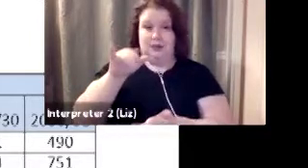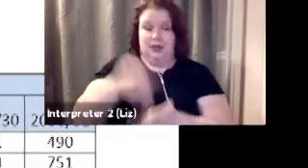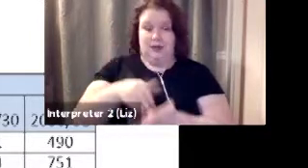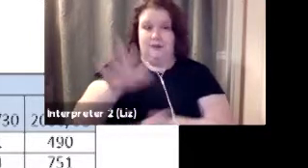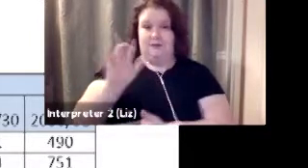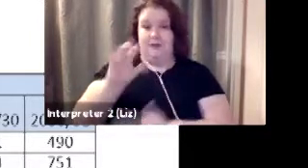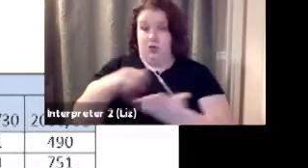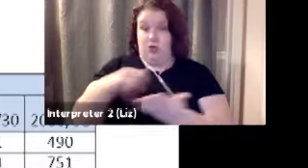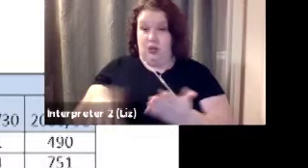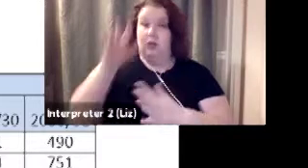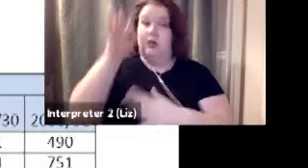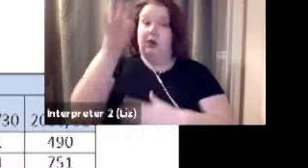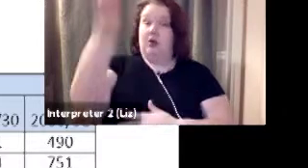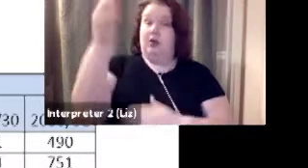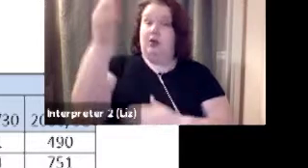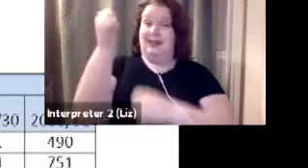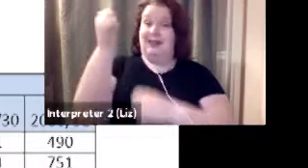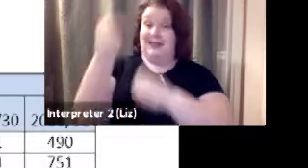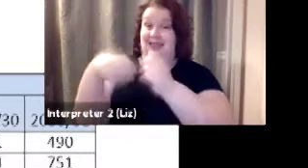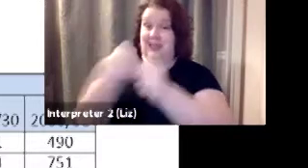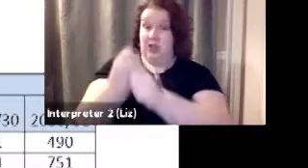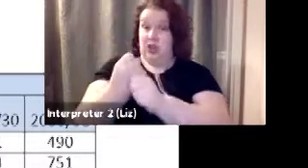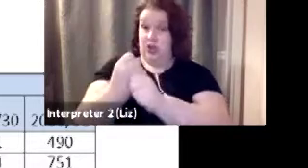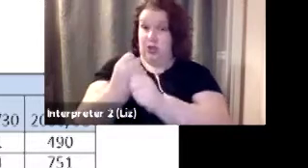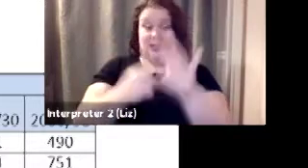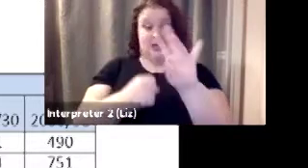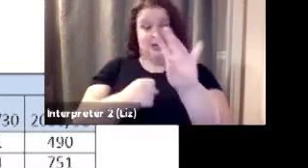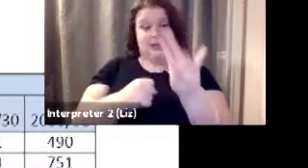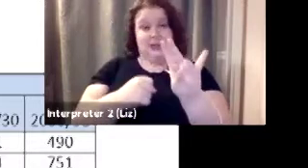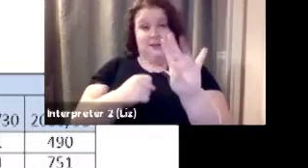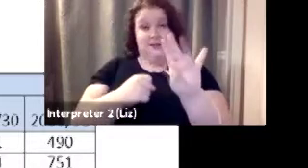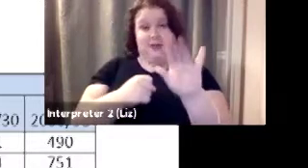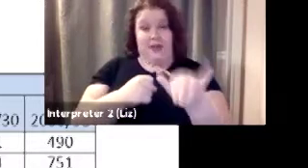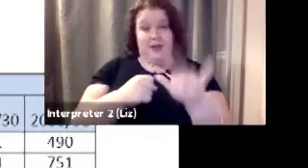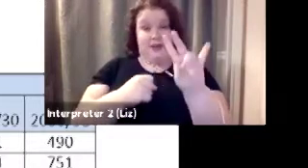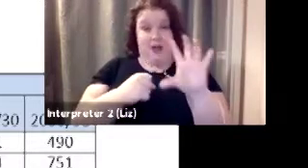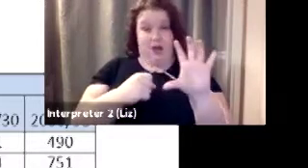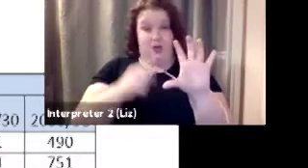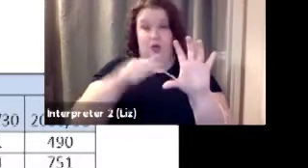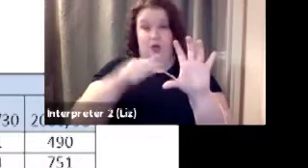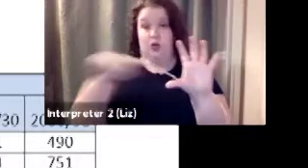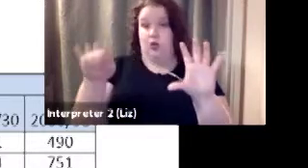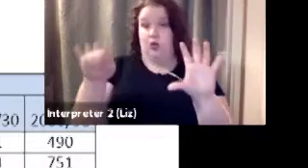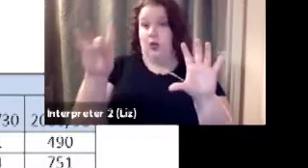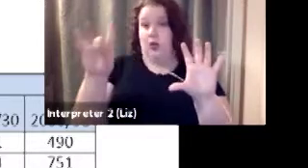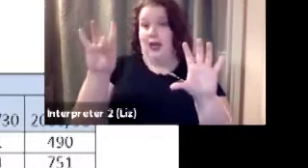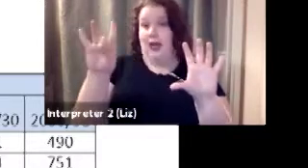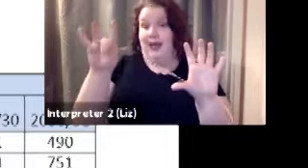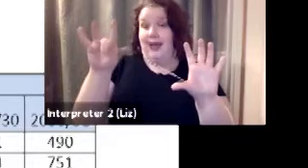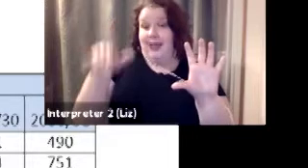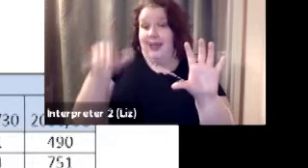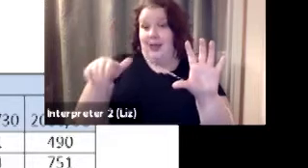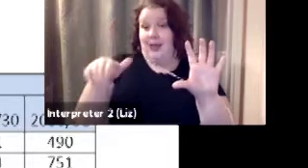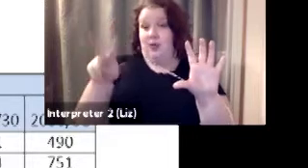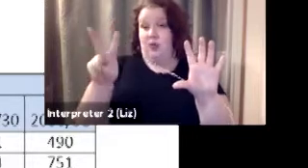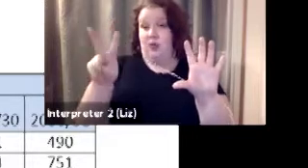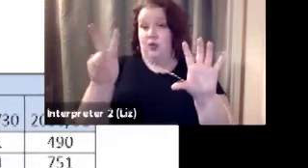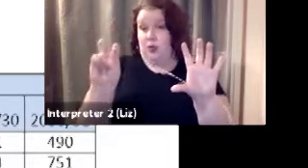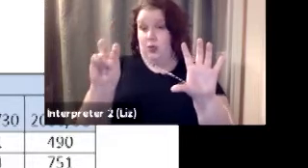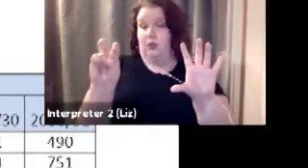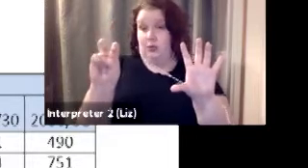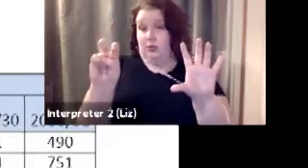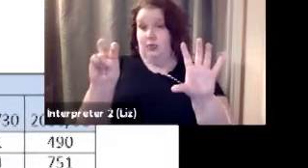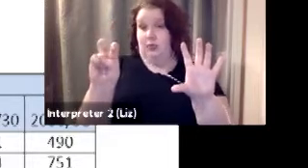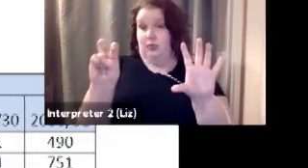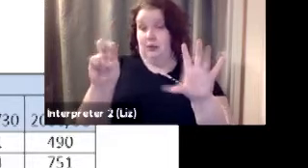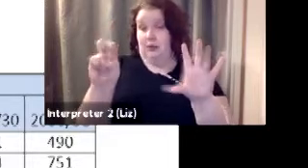that will range from the 7,700 estimated next year to about 8,200 at the end of the, at the end of that 10 year period.